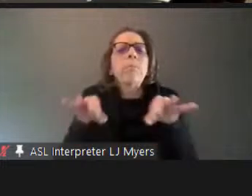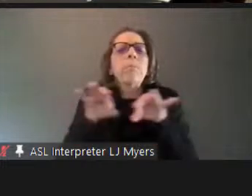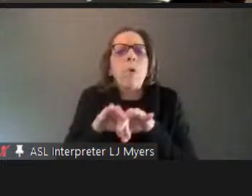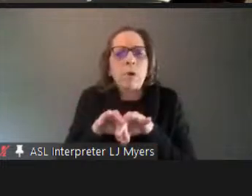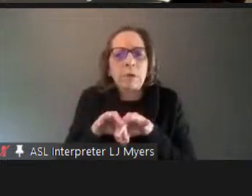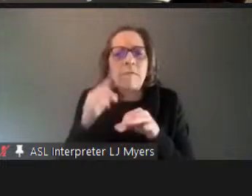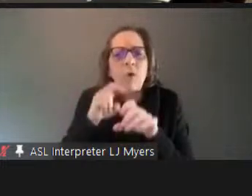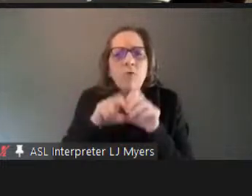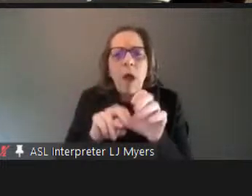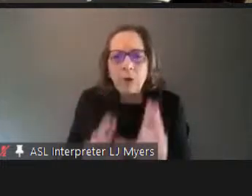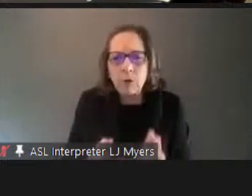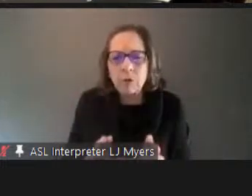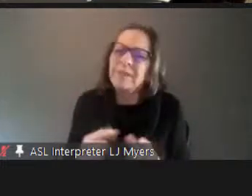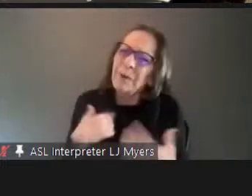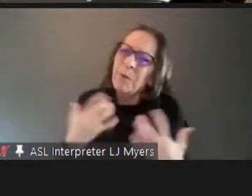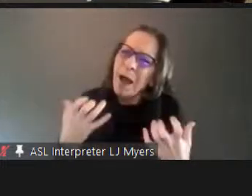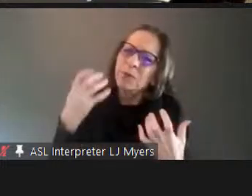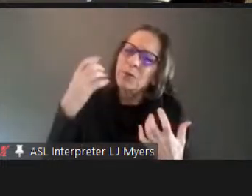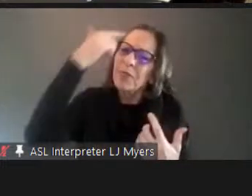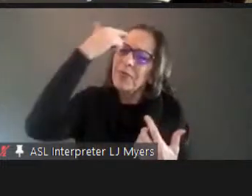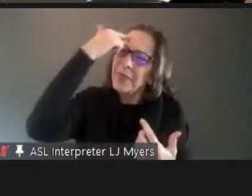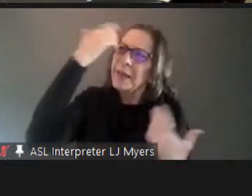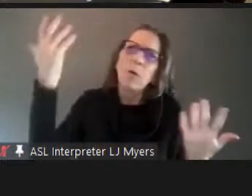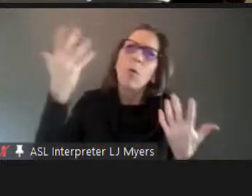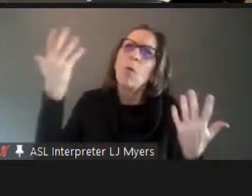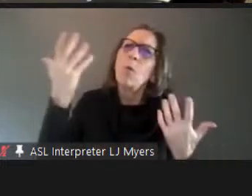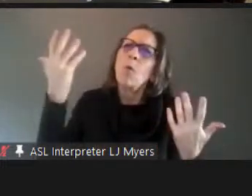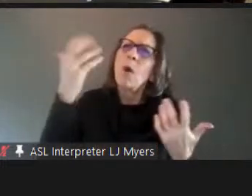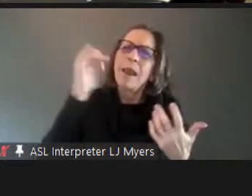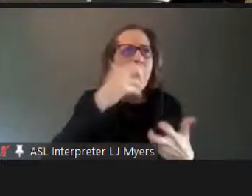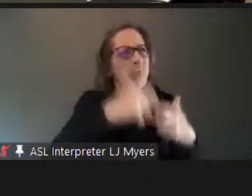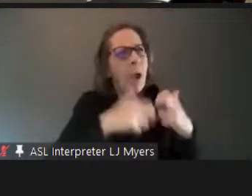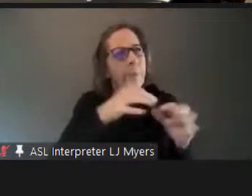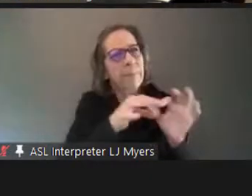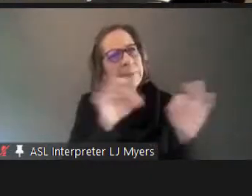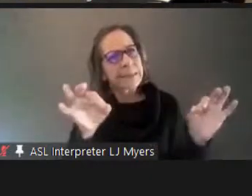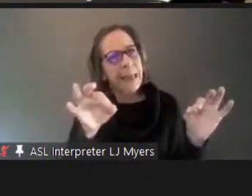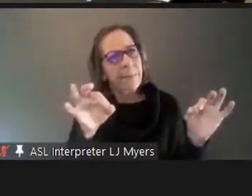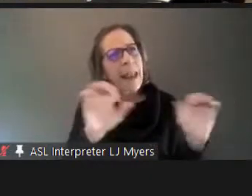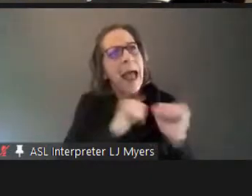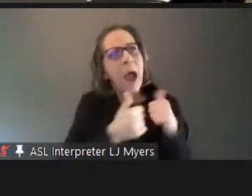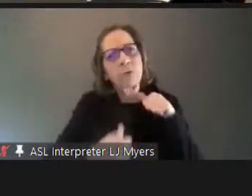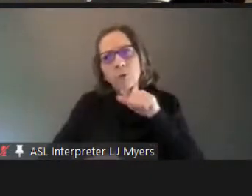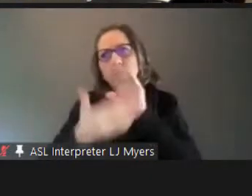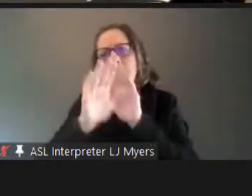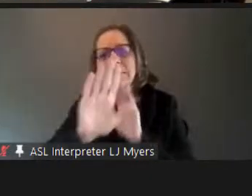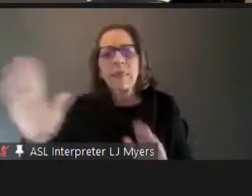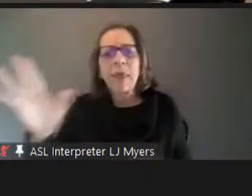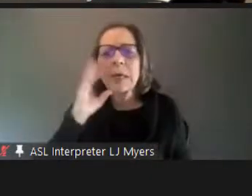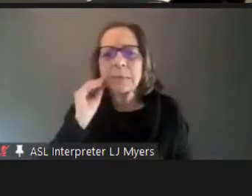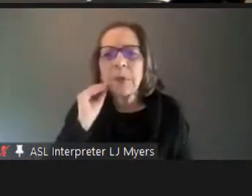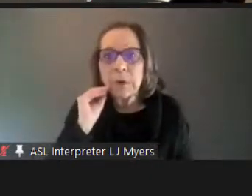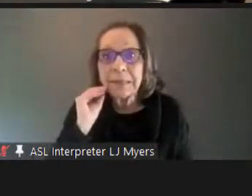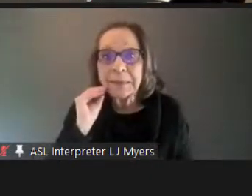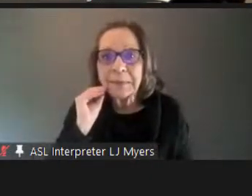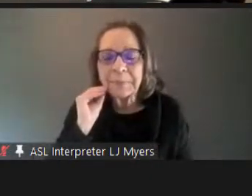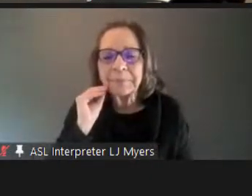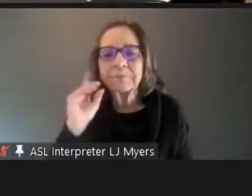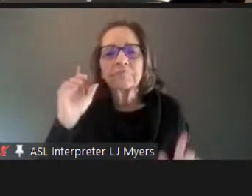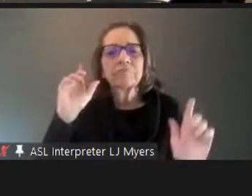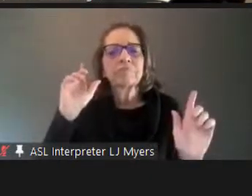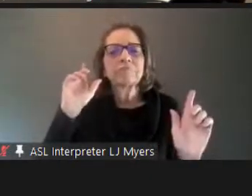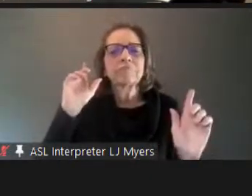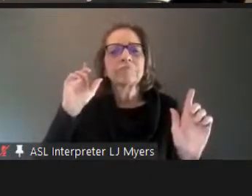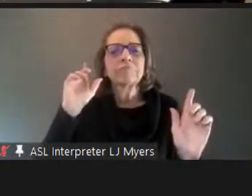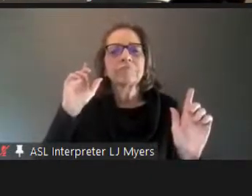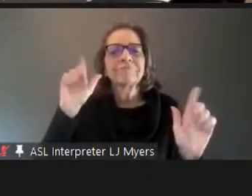so we really want to think about what is that problem statement that can address the customer experience. And then the last one kind of